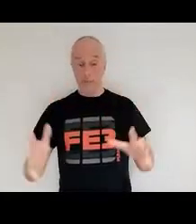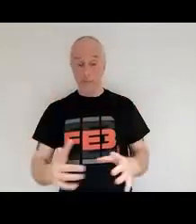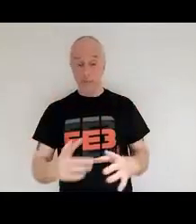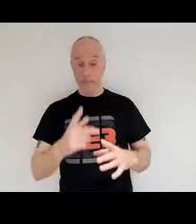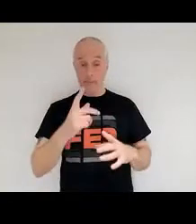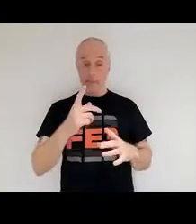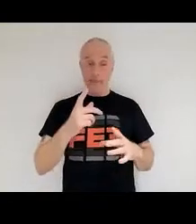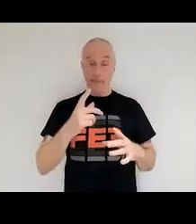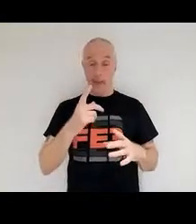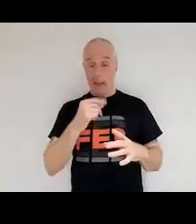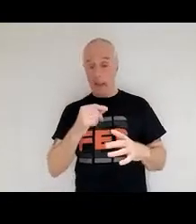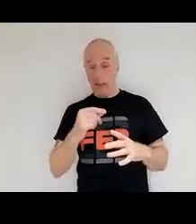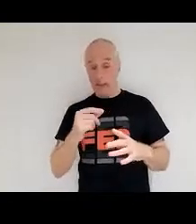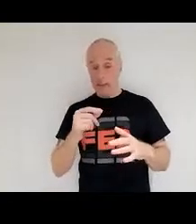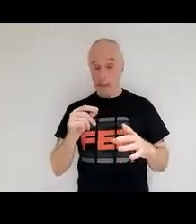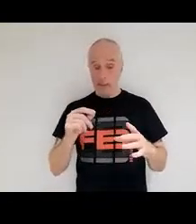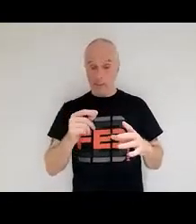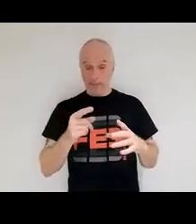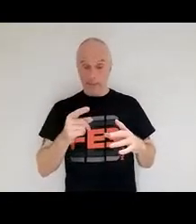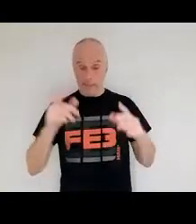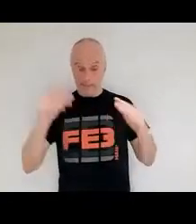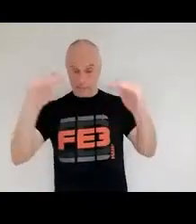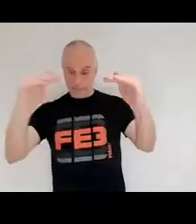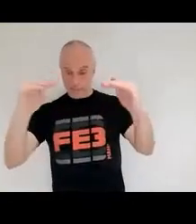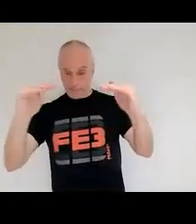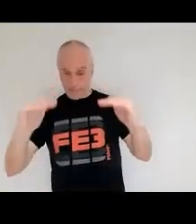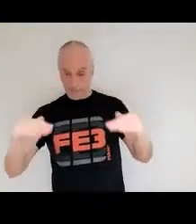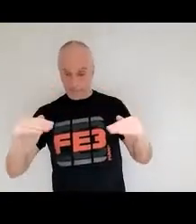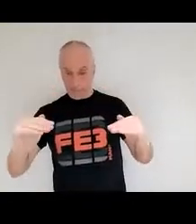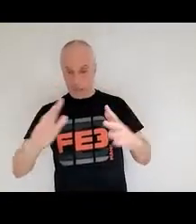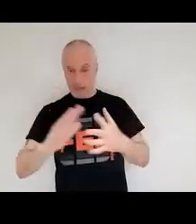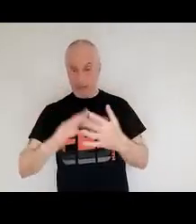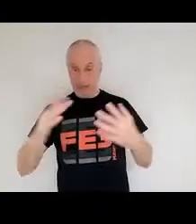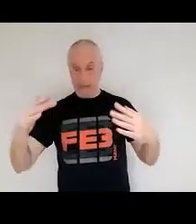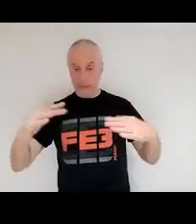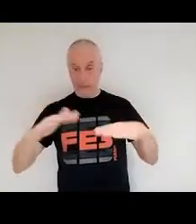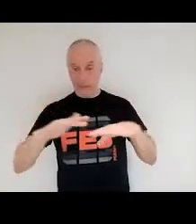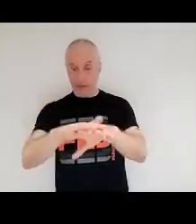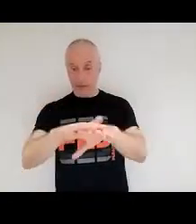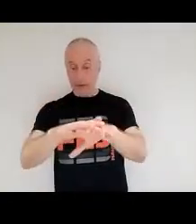map down to the level that we're talking about. There isn't a lot of crossover, and there's